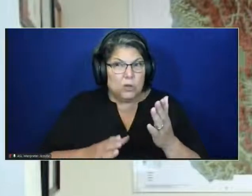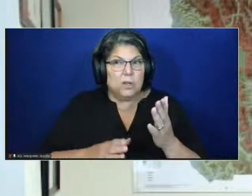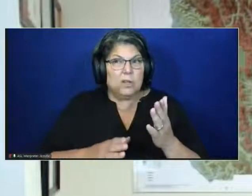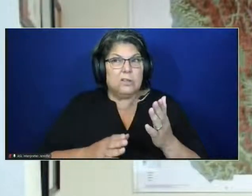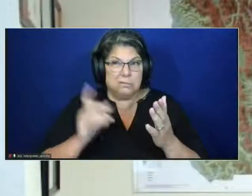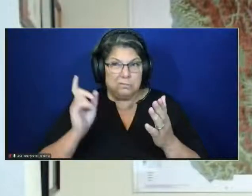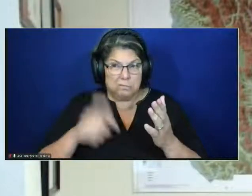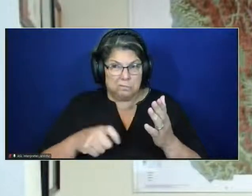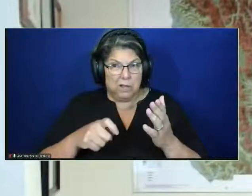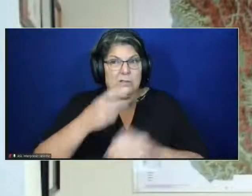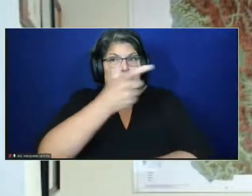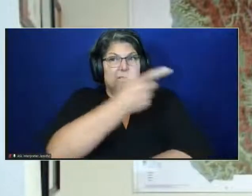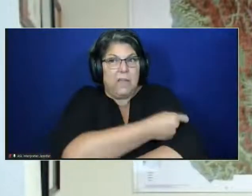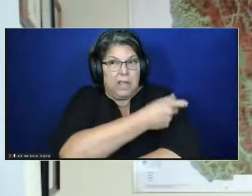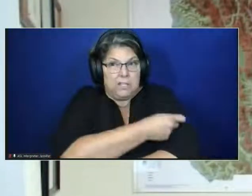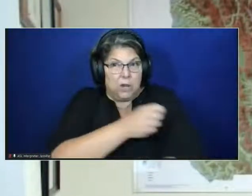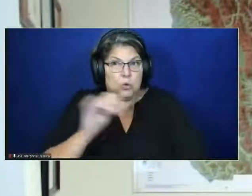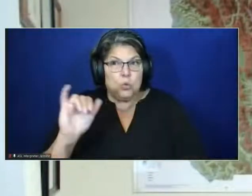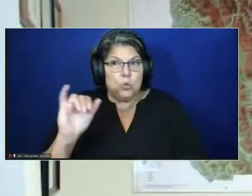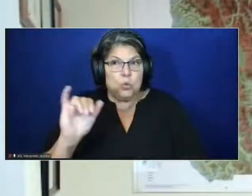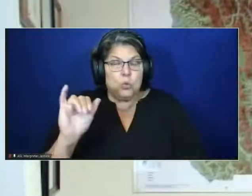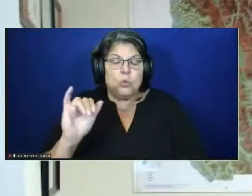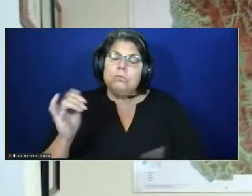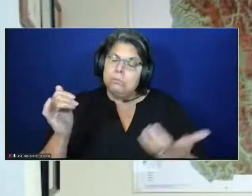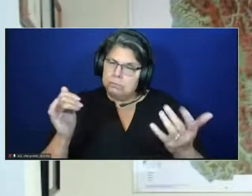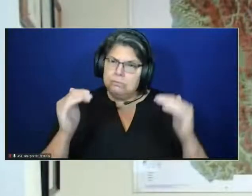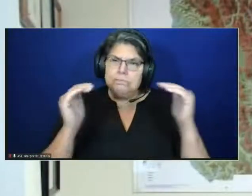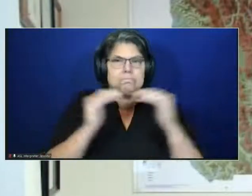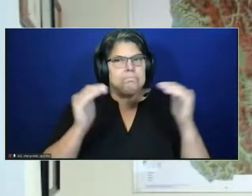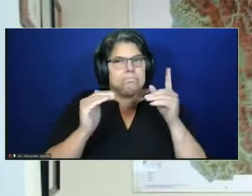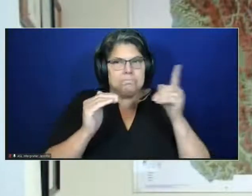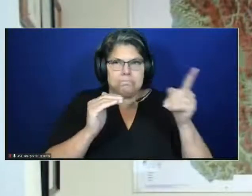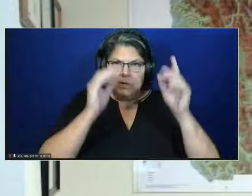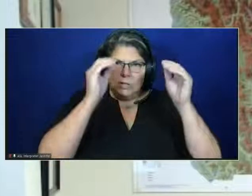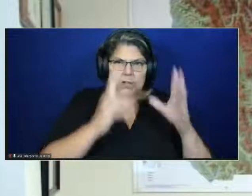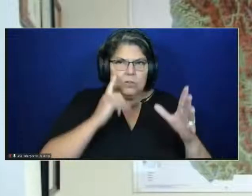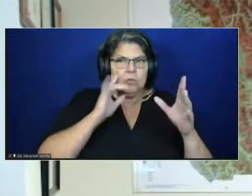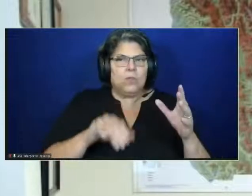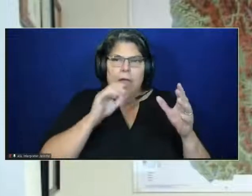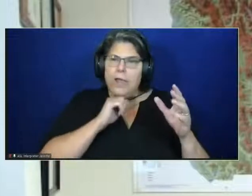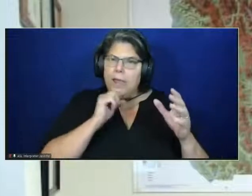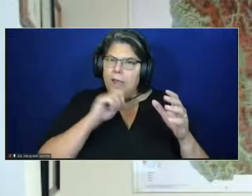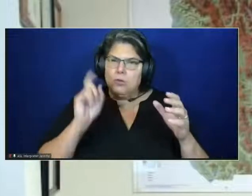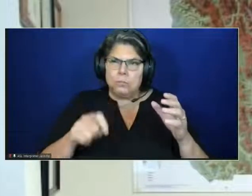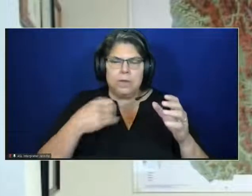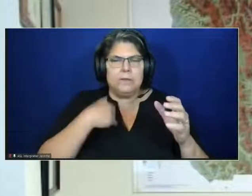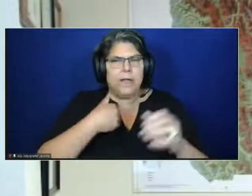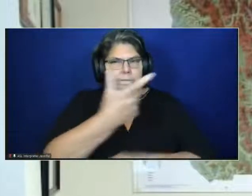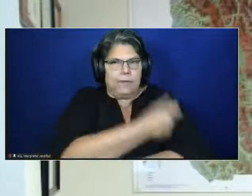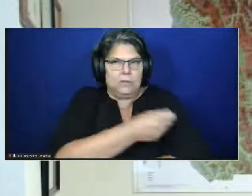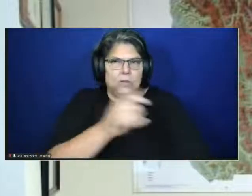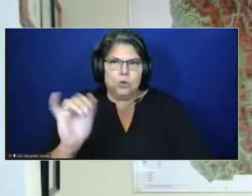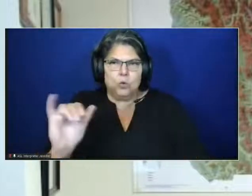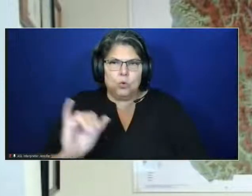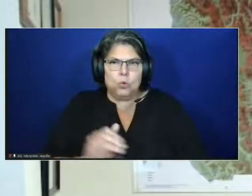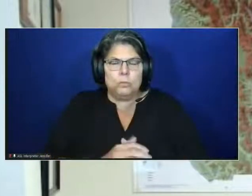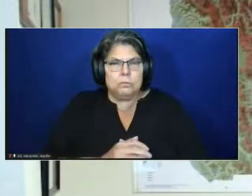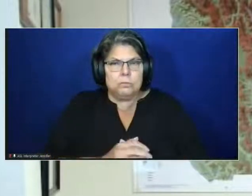get vaccinated, then the teachers in those age groups will have to be vaccinated. I